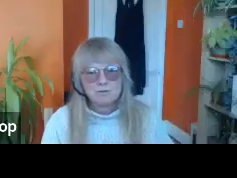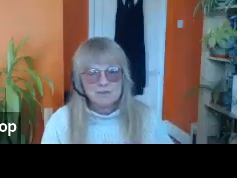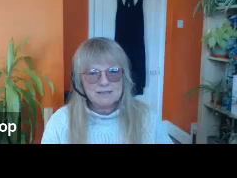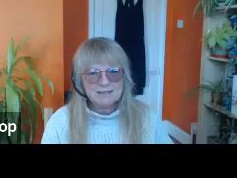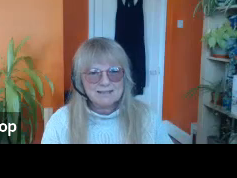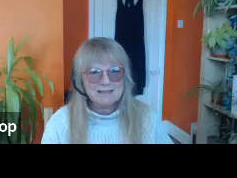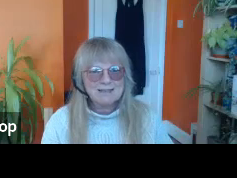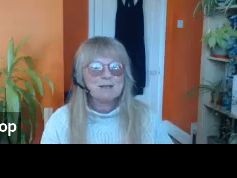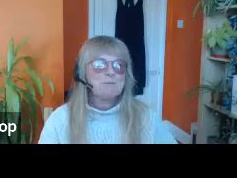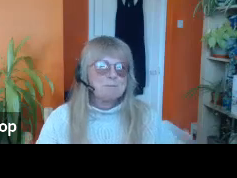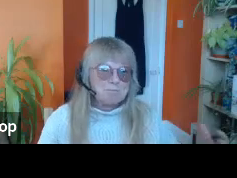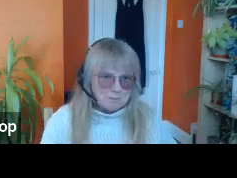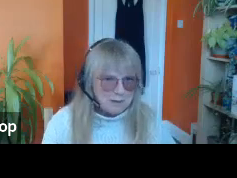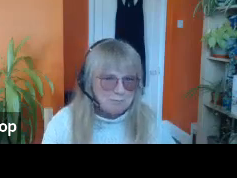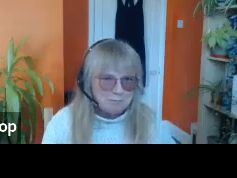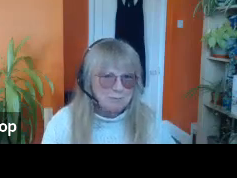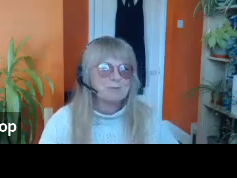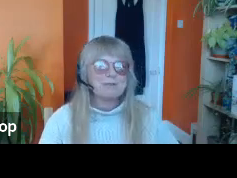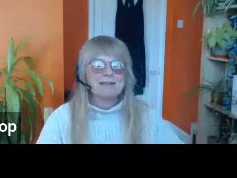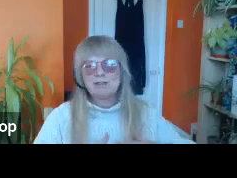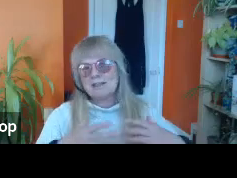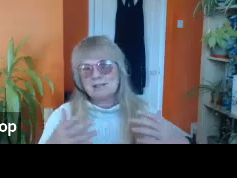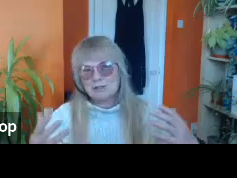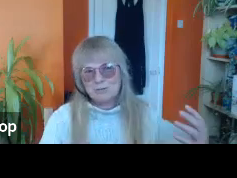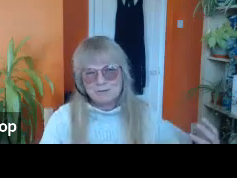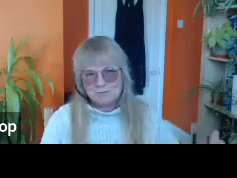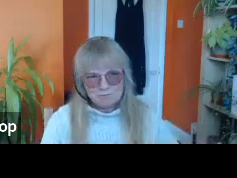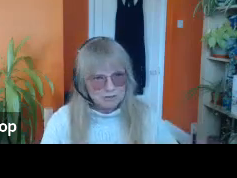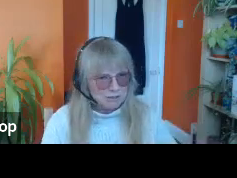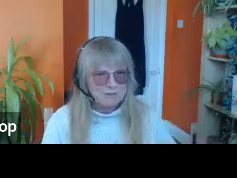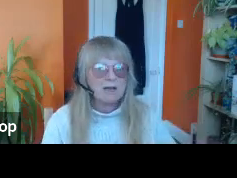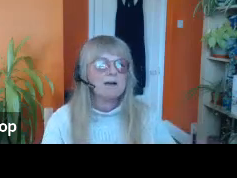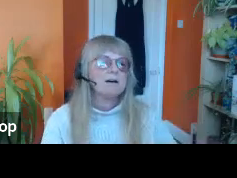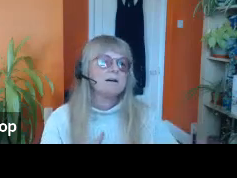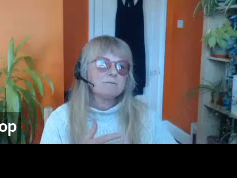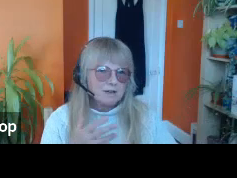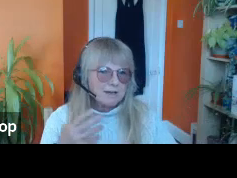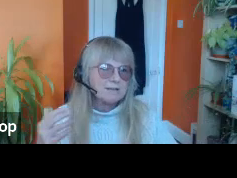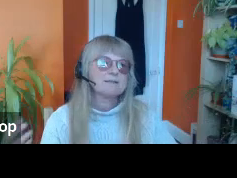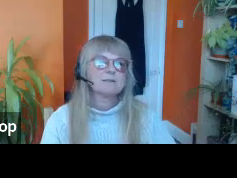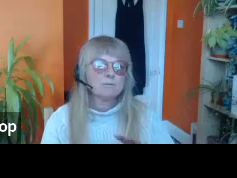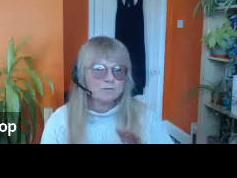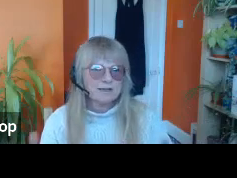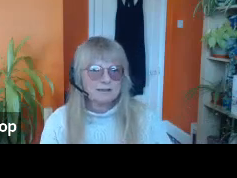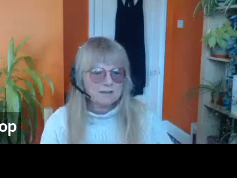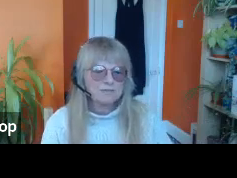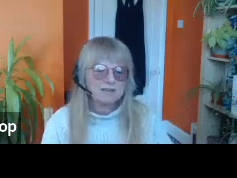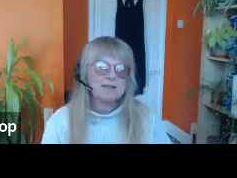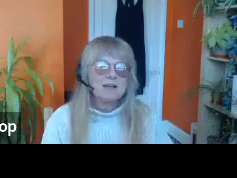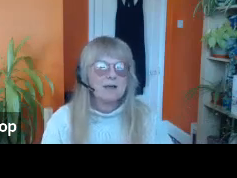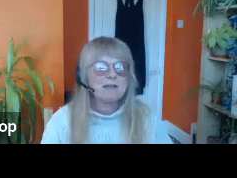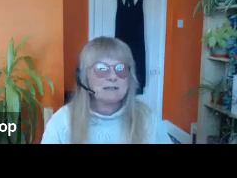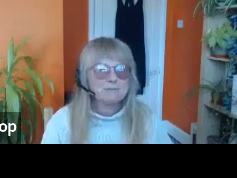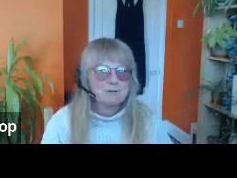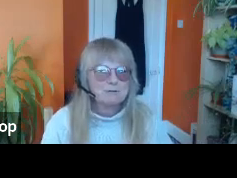use their own devices, but we have problems with legislation around GDPR rights, all of that kind of